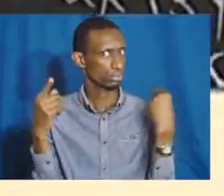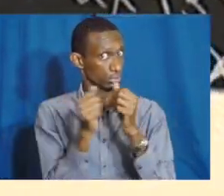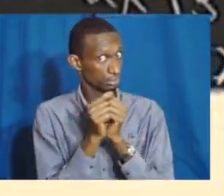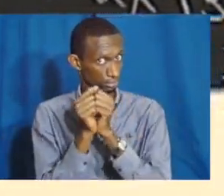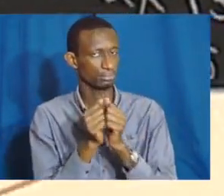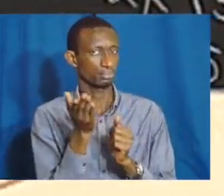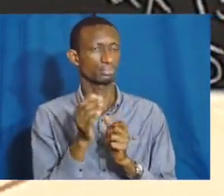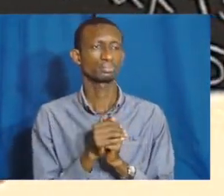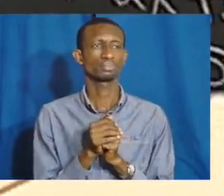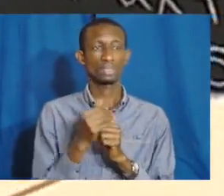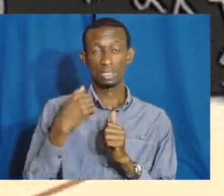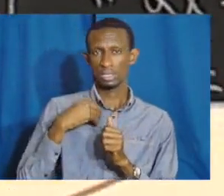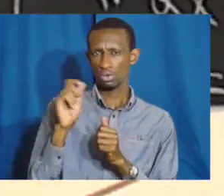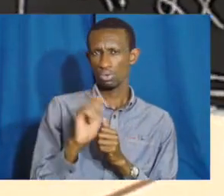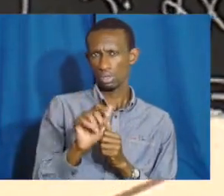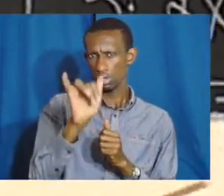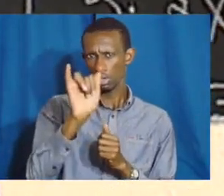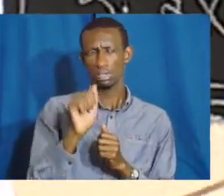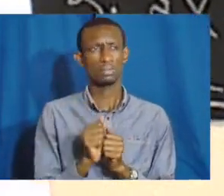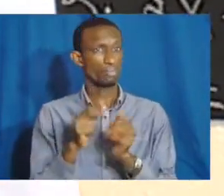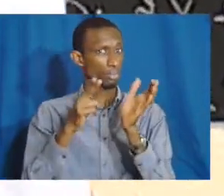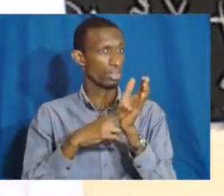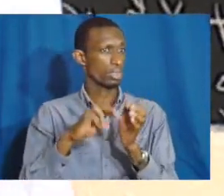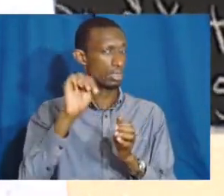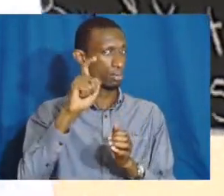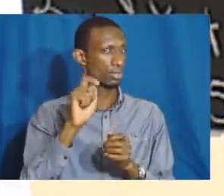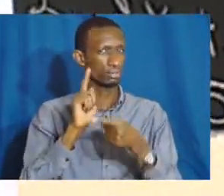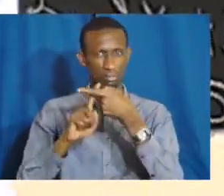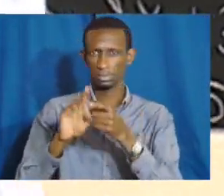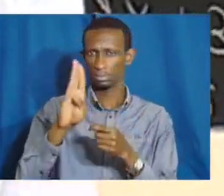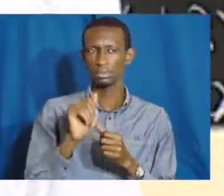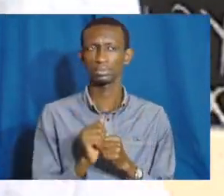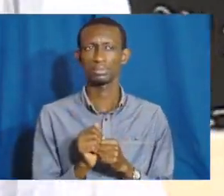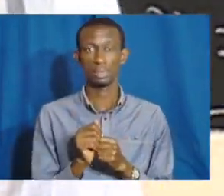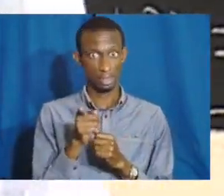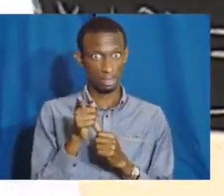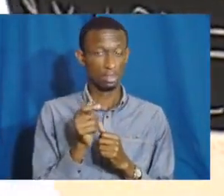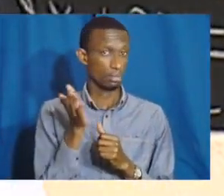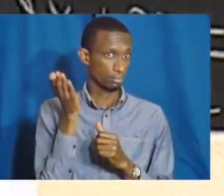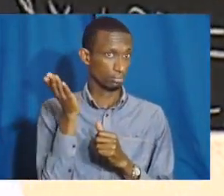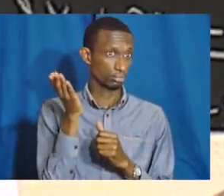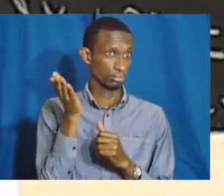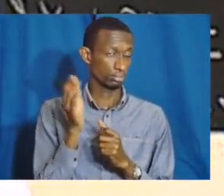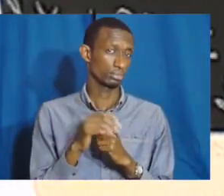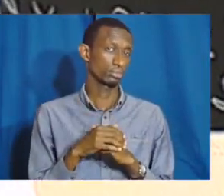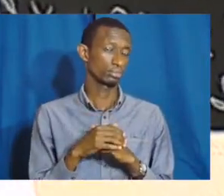it at this form, mx plus b. Of course, this one, it will